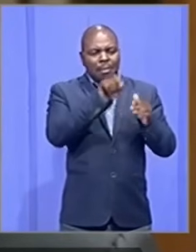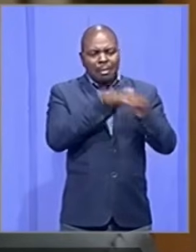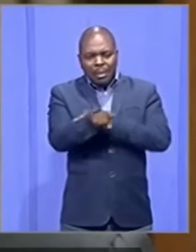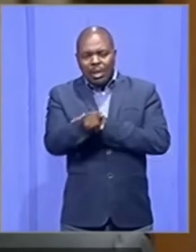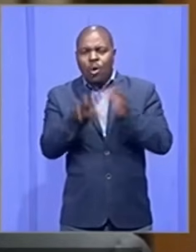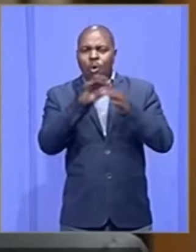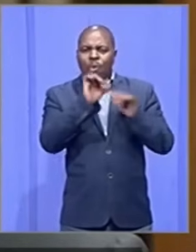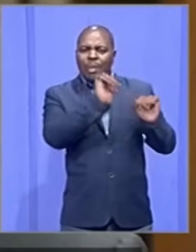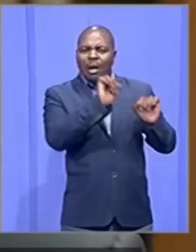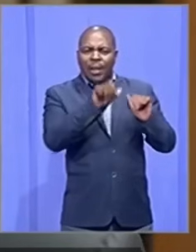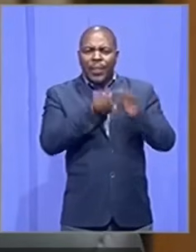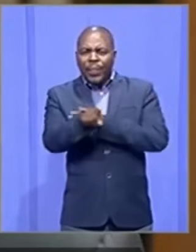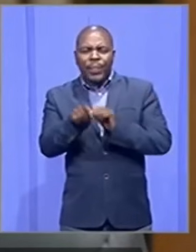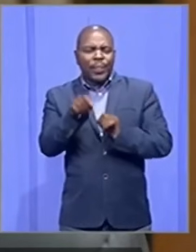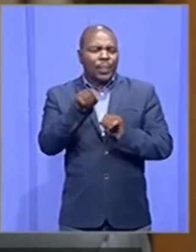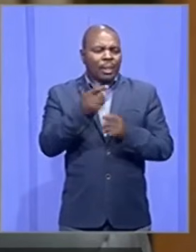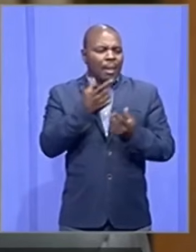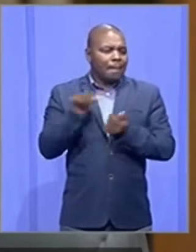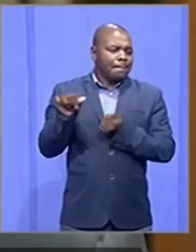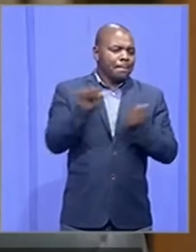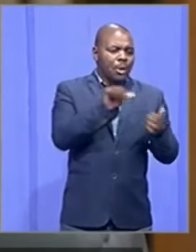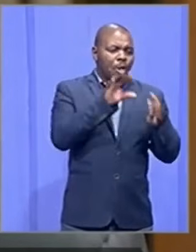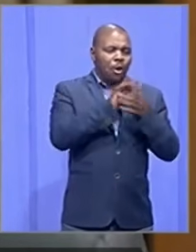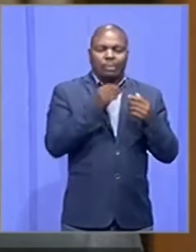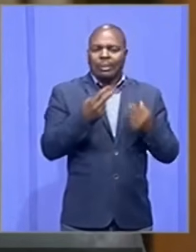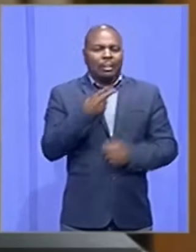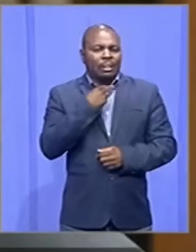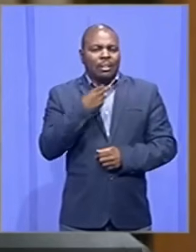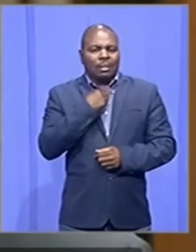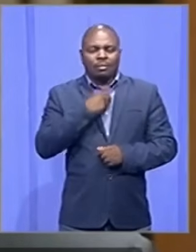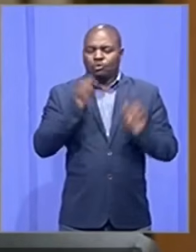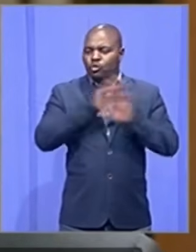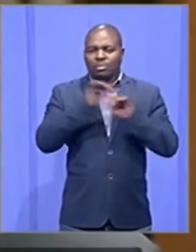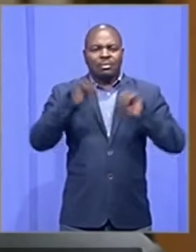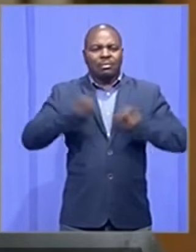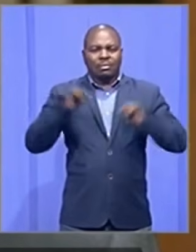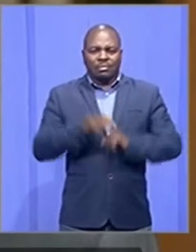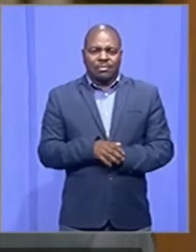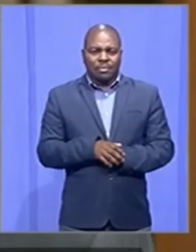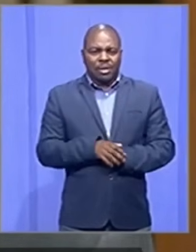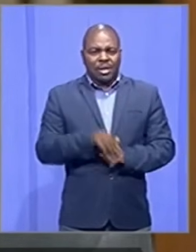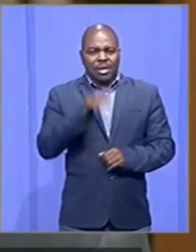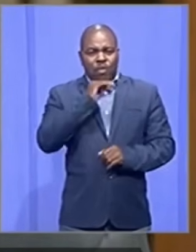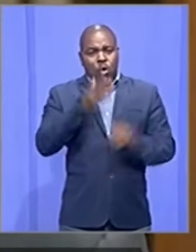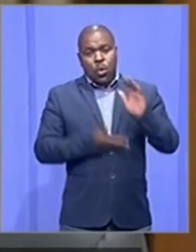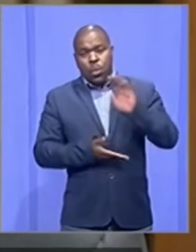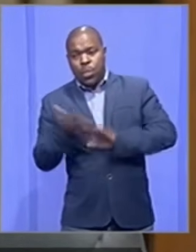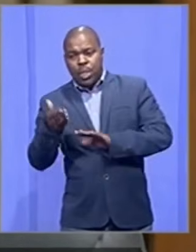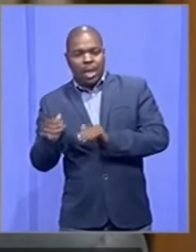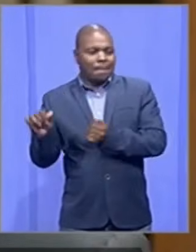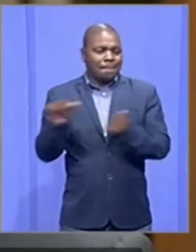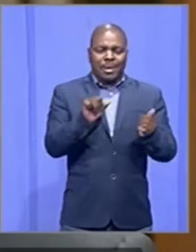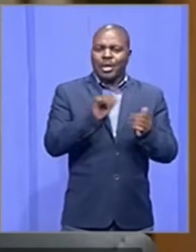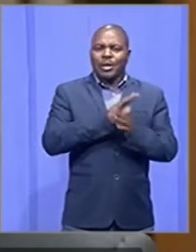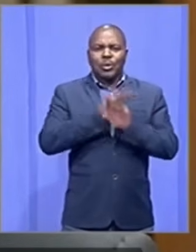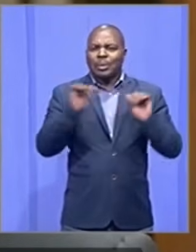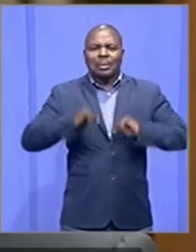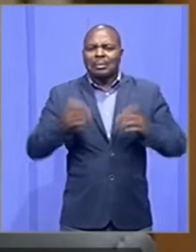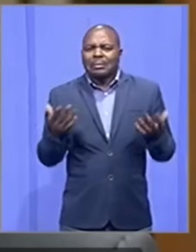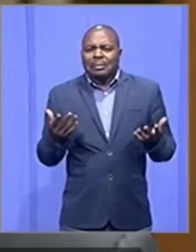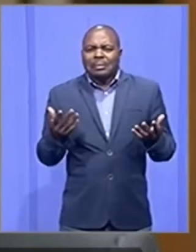their homes can't be allowed to return back to their homes. When you leave the place, you can never be allowed to go back again.